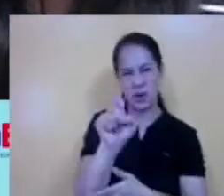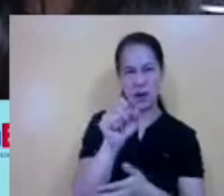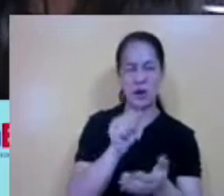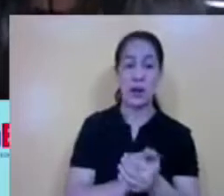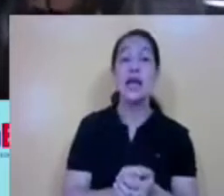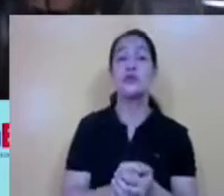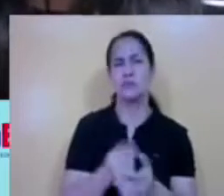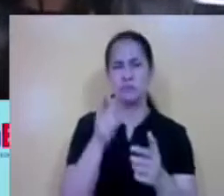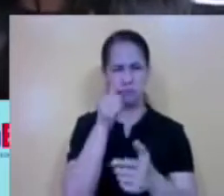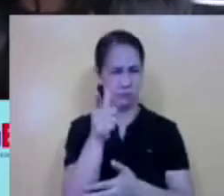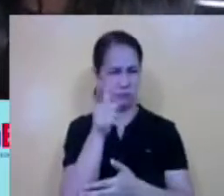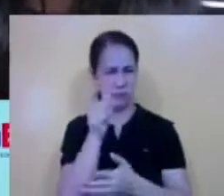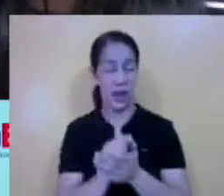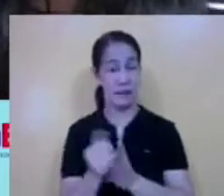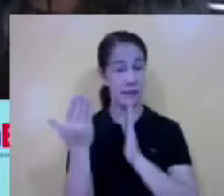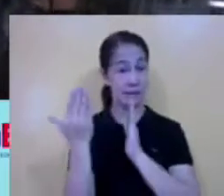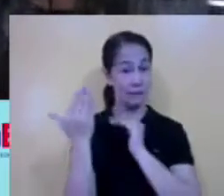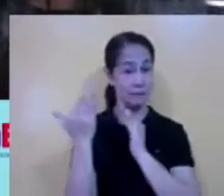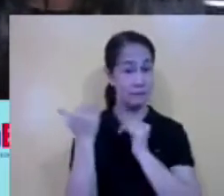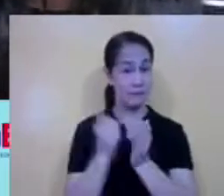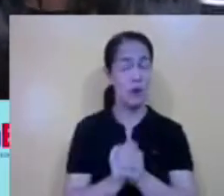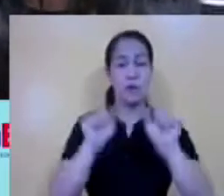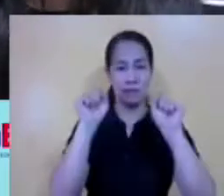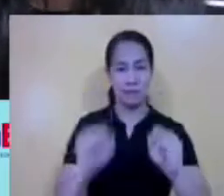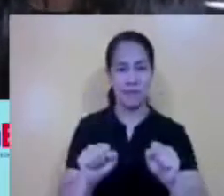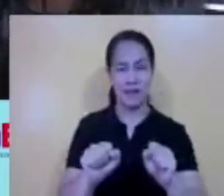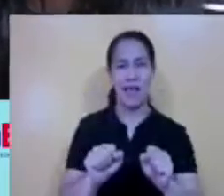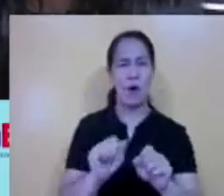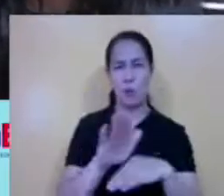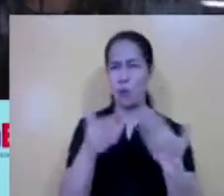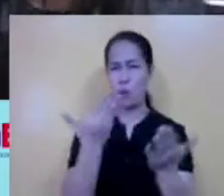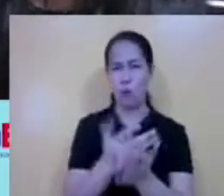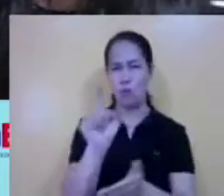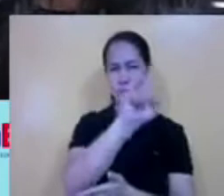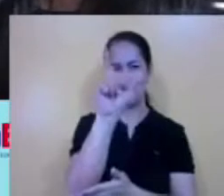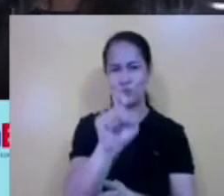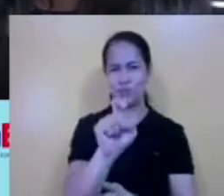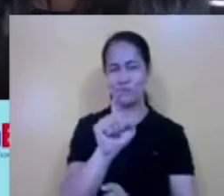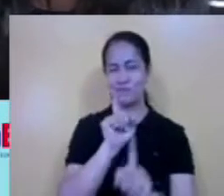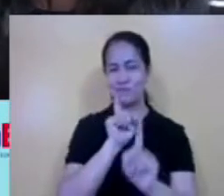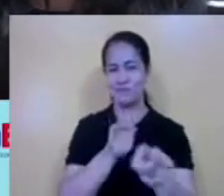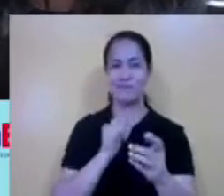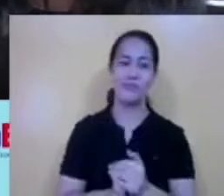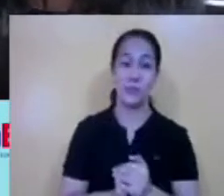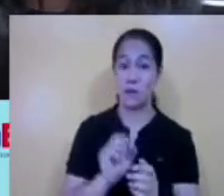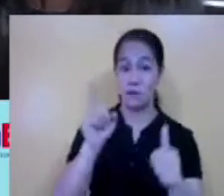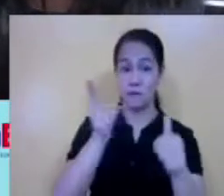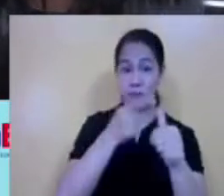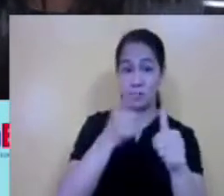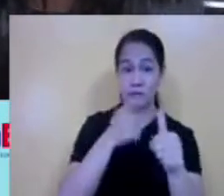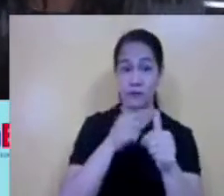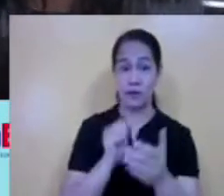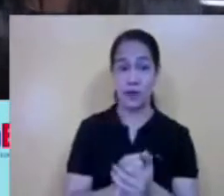look, and I hope that we will be able to address your concerns. Okay, first, will there be